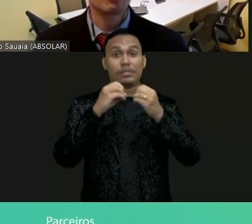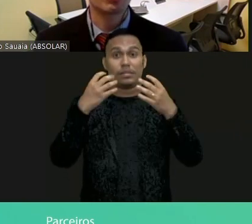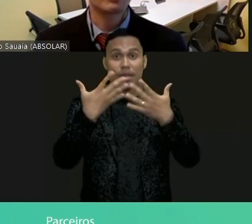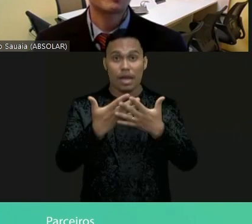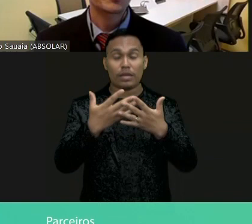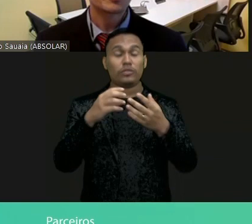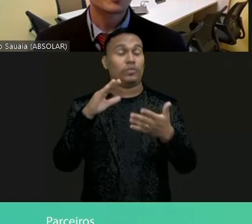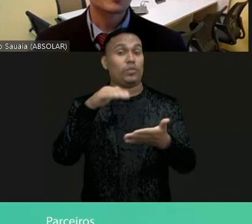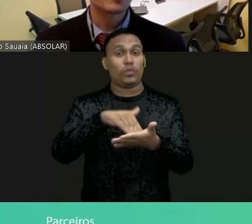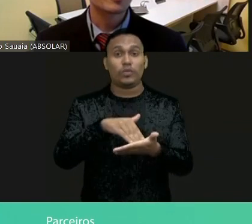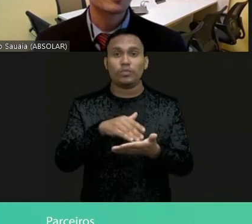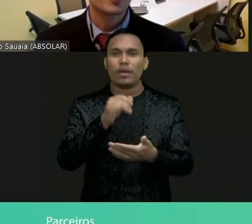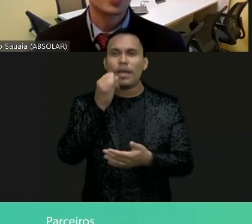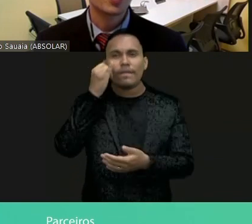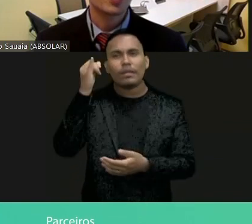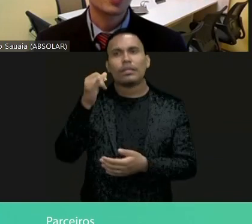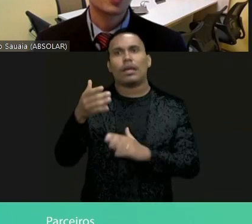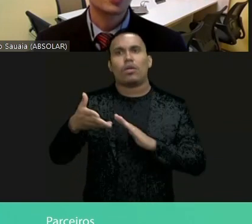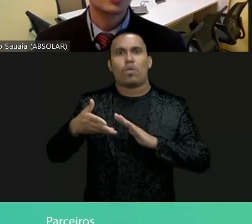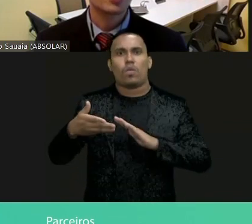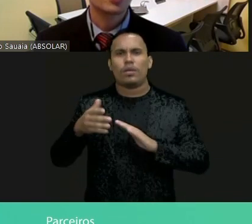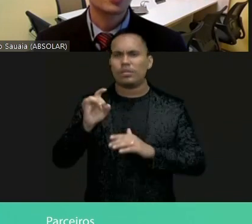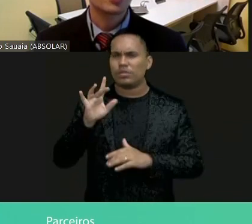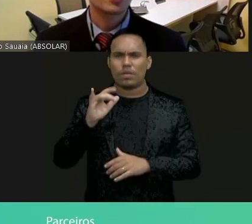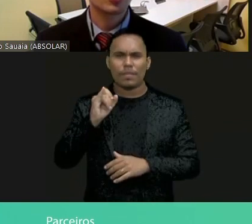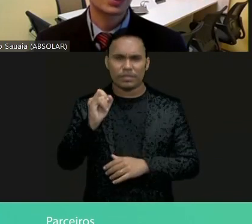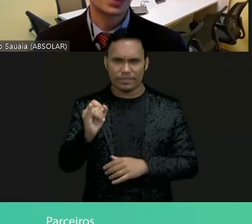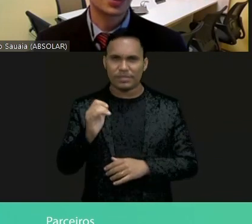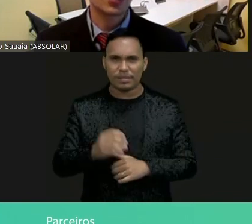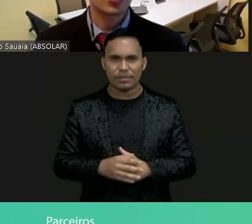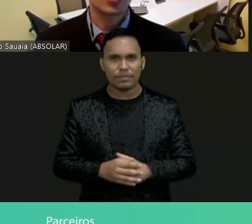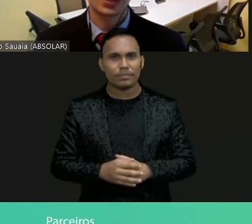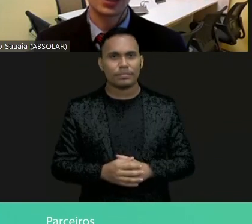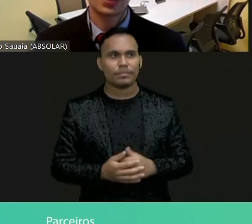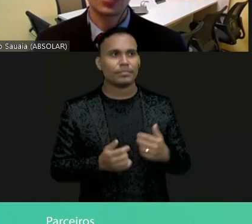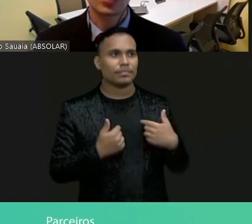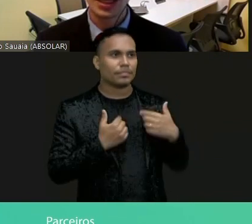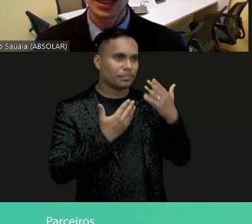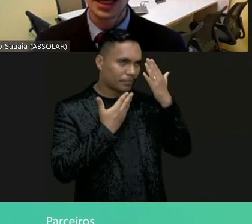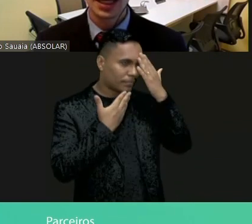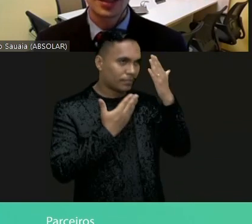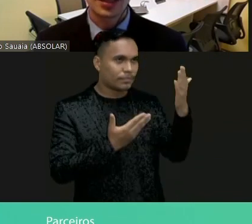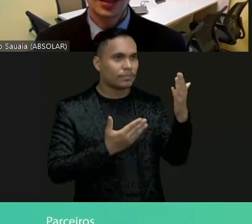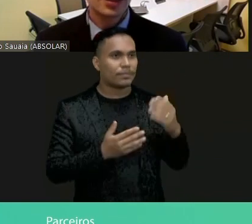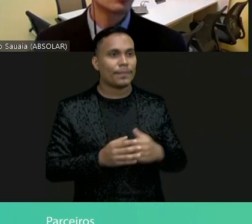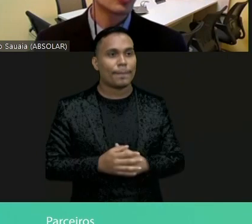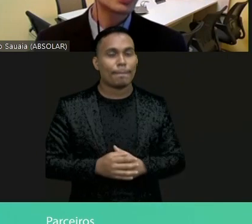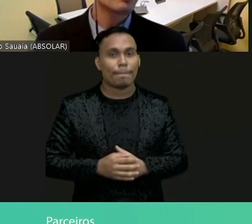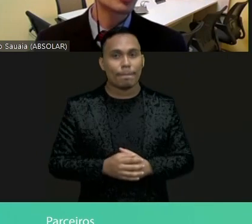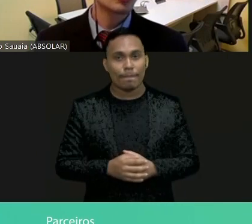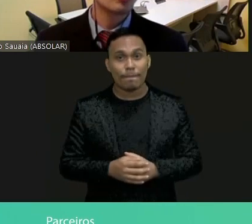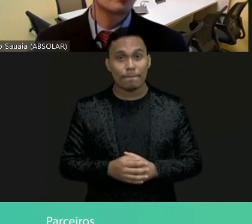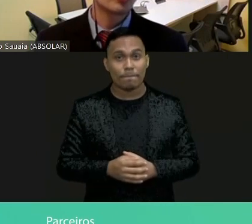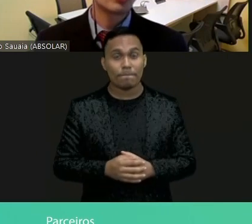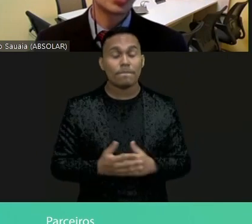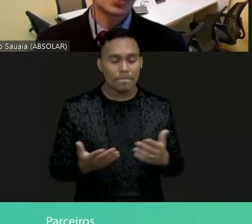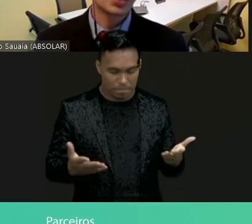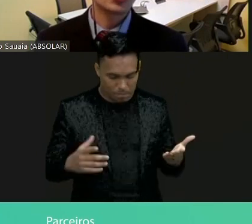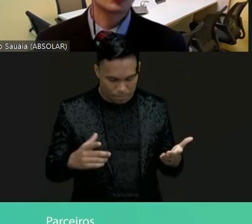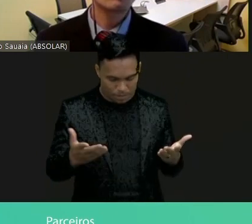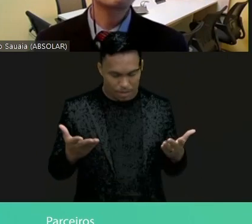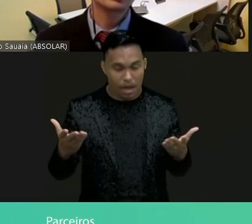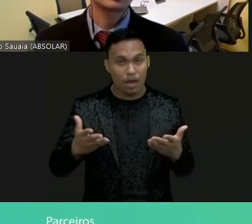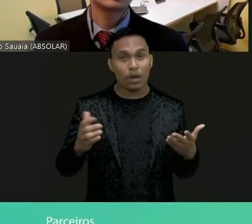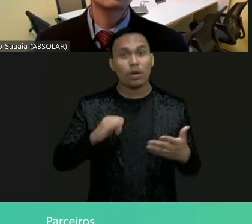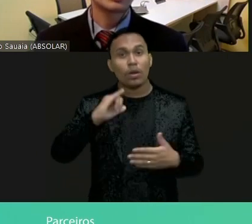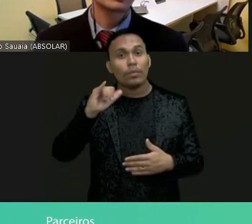on my last slide, so we have enough time. Just wanted to tell you. Thank you. Right, so we have here